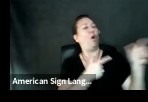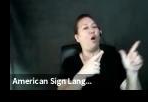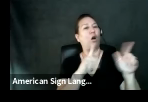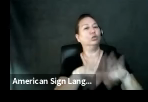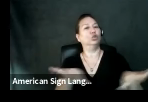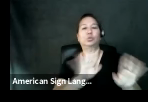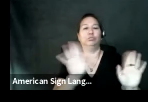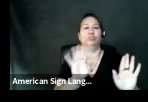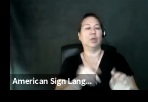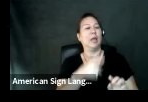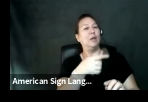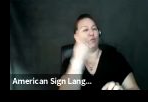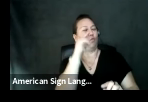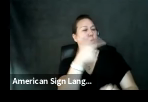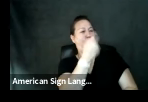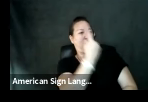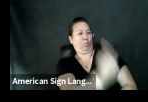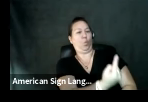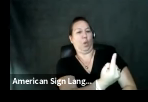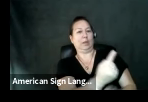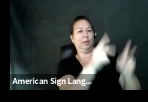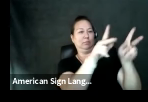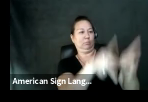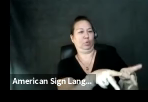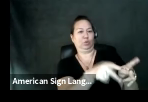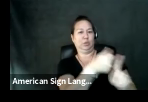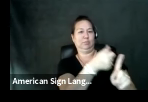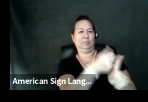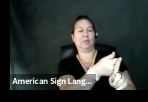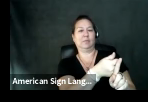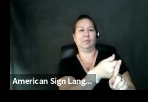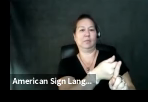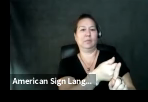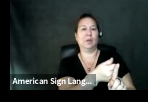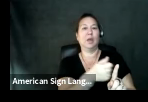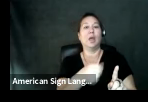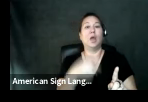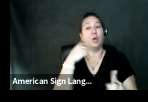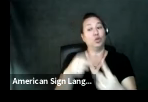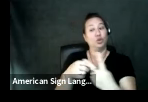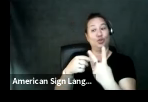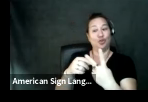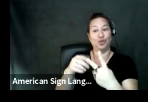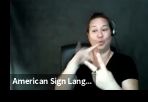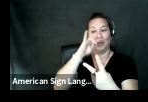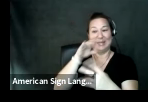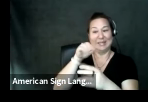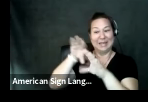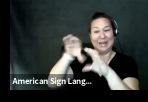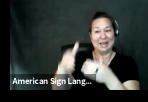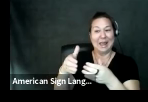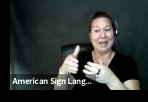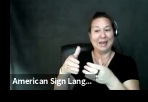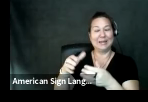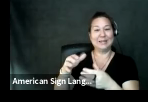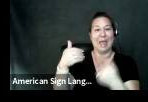needs. So two students could be in the same class, they could both have IEPs, but those IEPs will be very different based on those students' individual